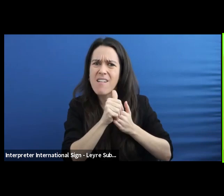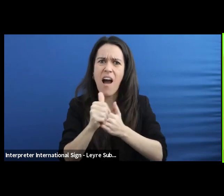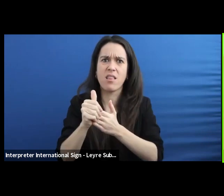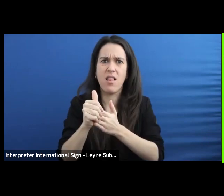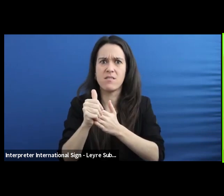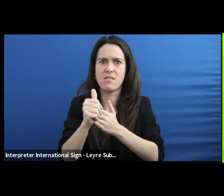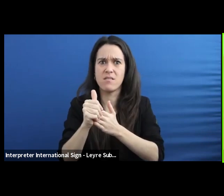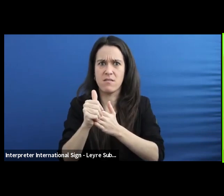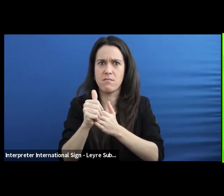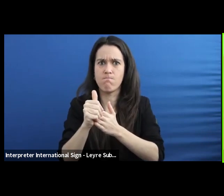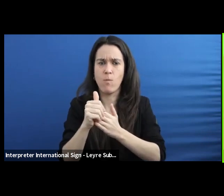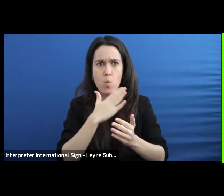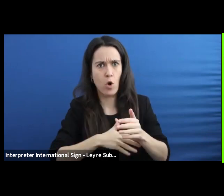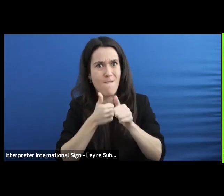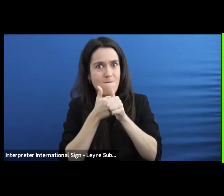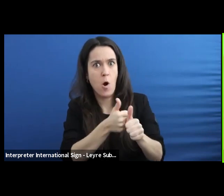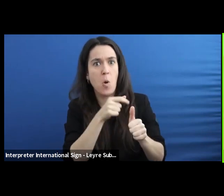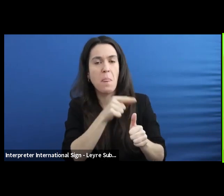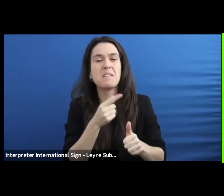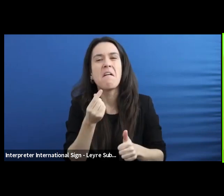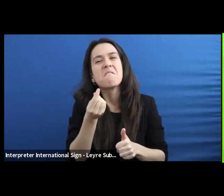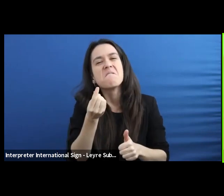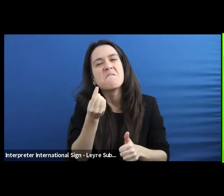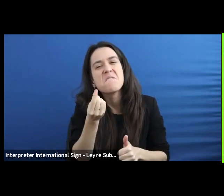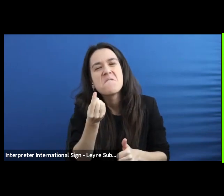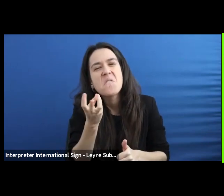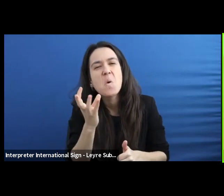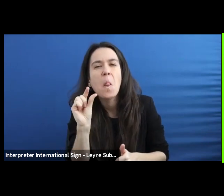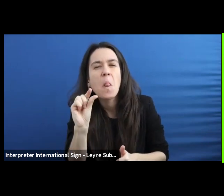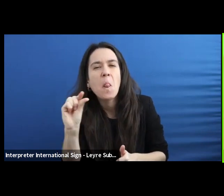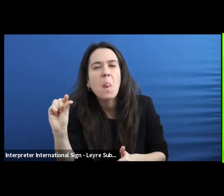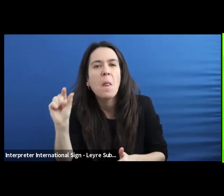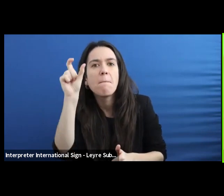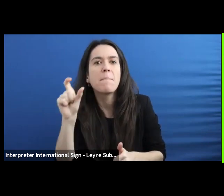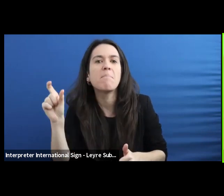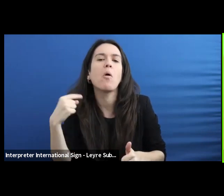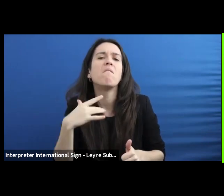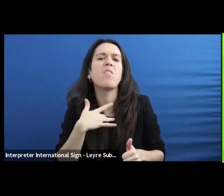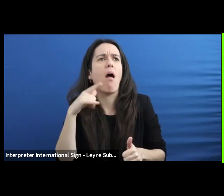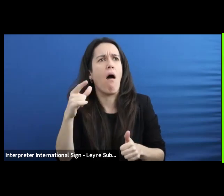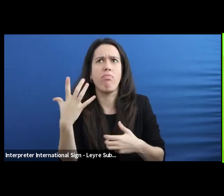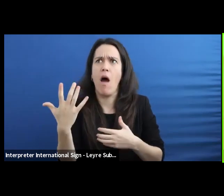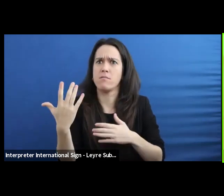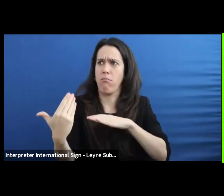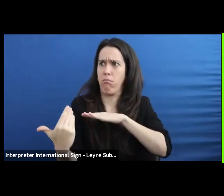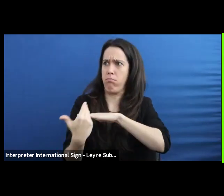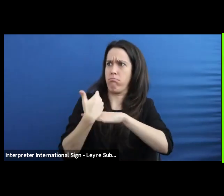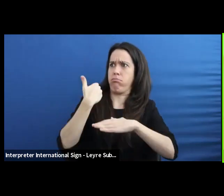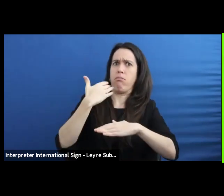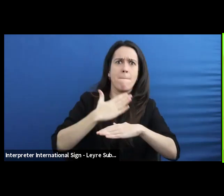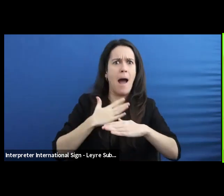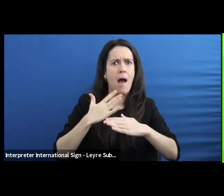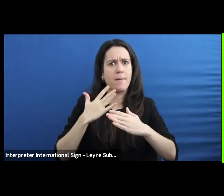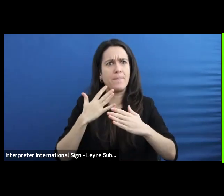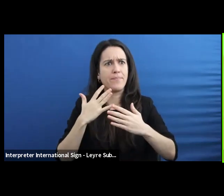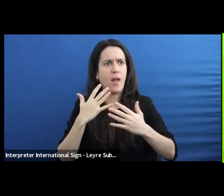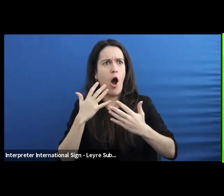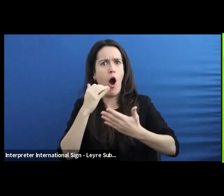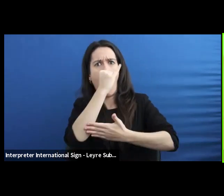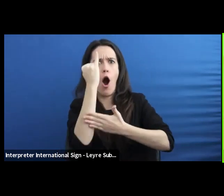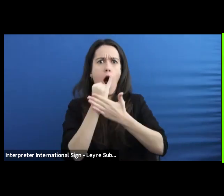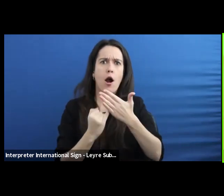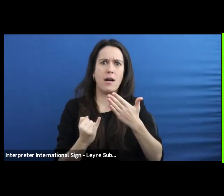participants saw this as an inappropriate intervention into artistic freedom. Well, that was last year before